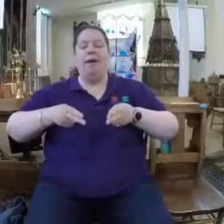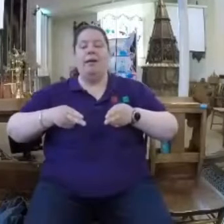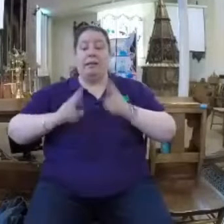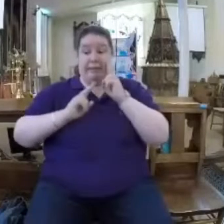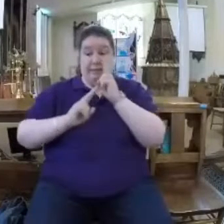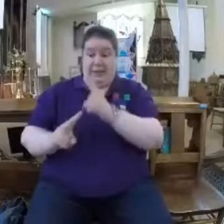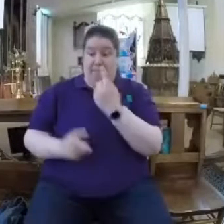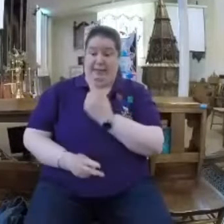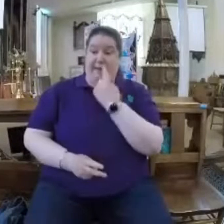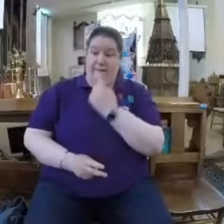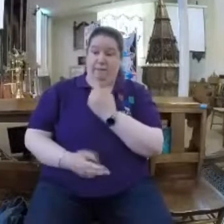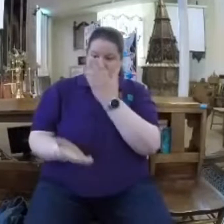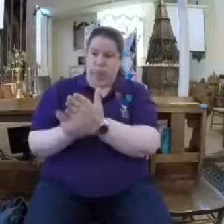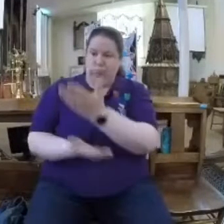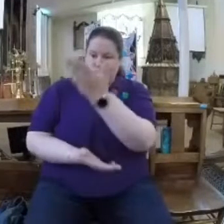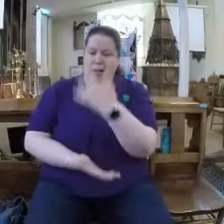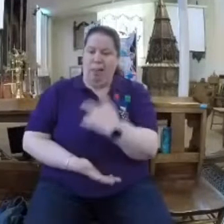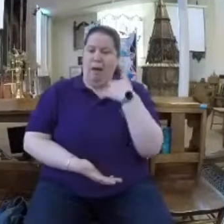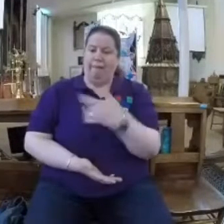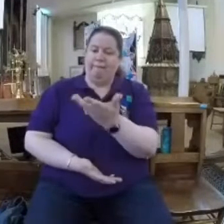seen for myself that you're still alive."